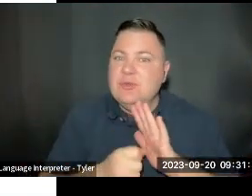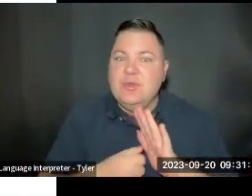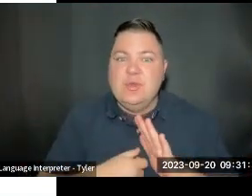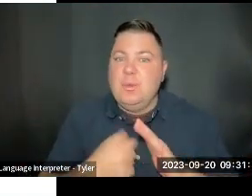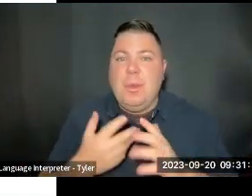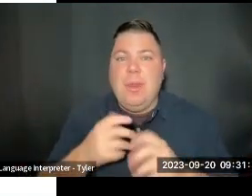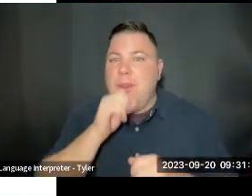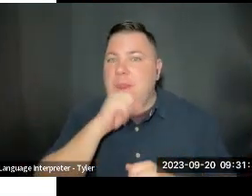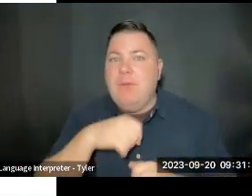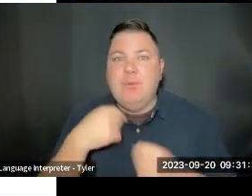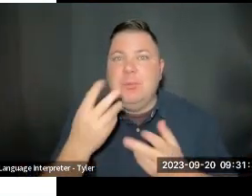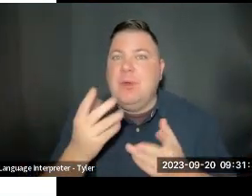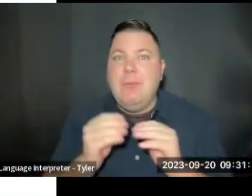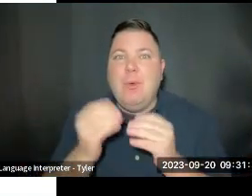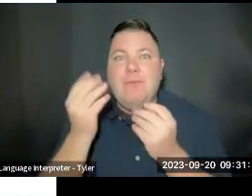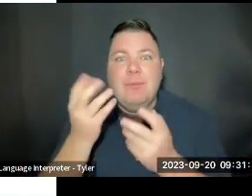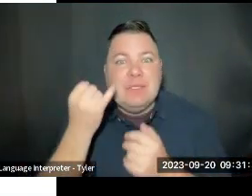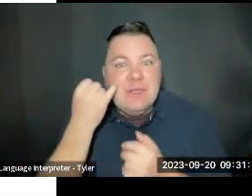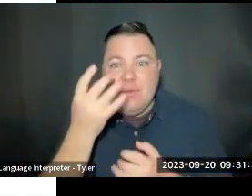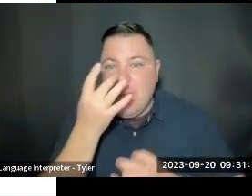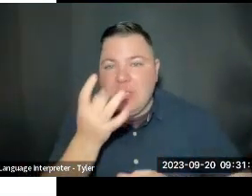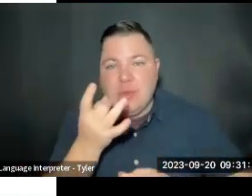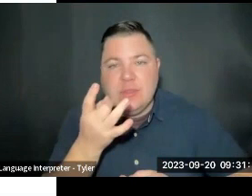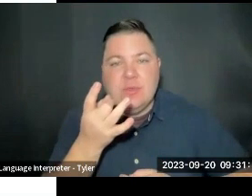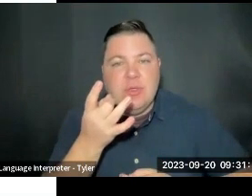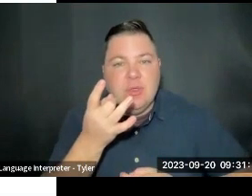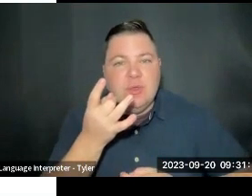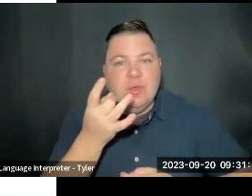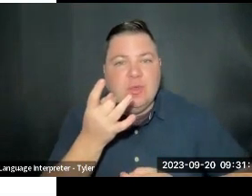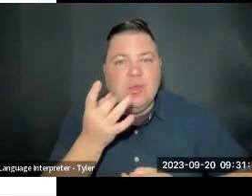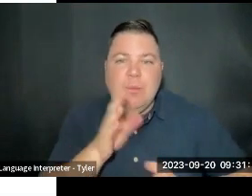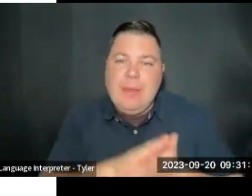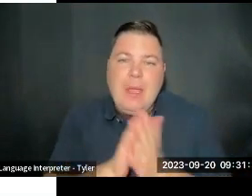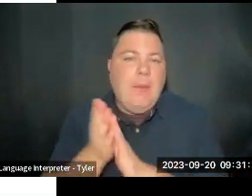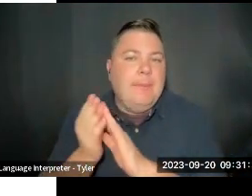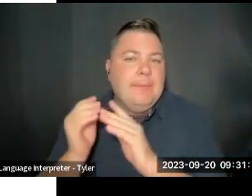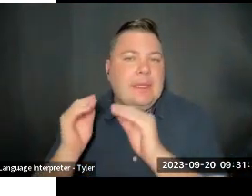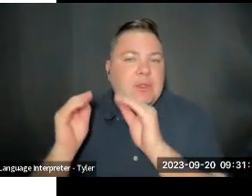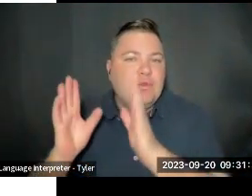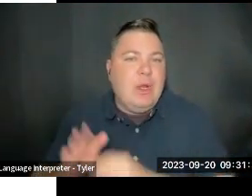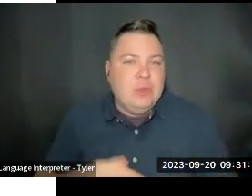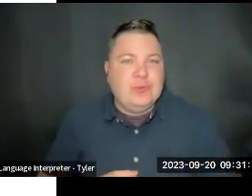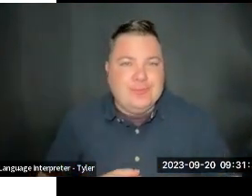more information for you if you're interested in becoming an instructor.